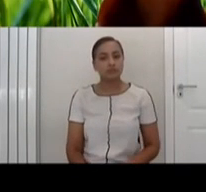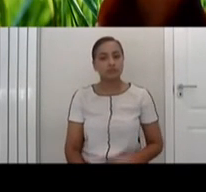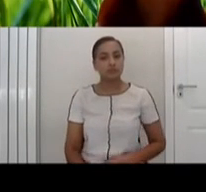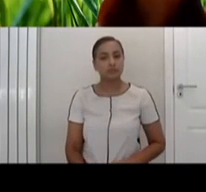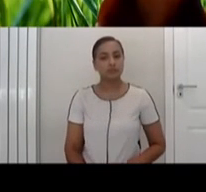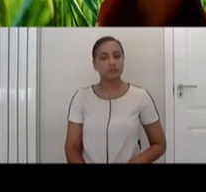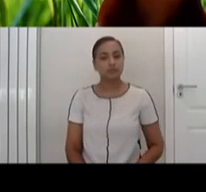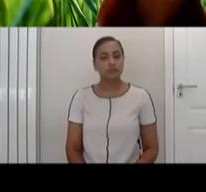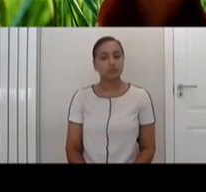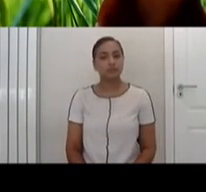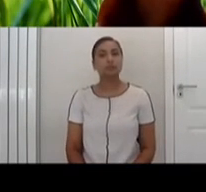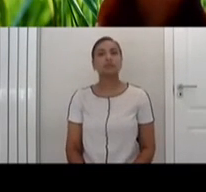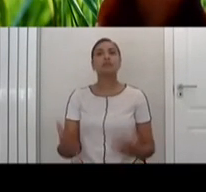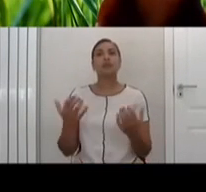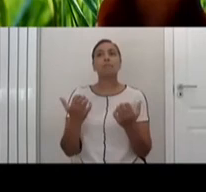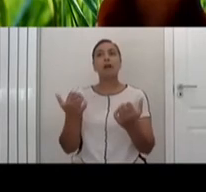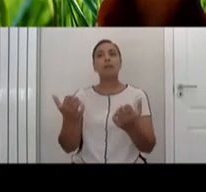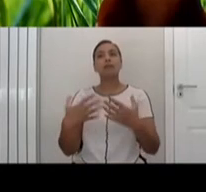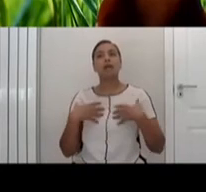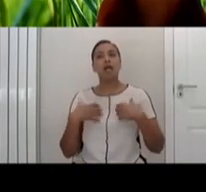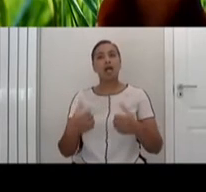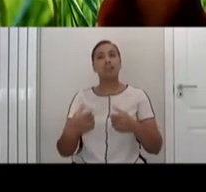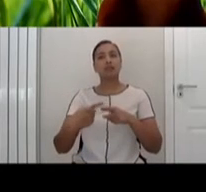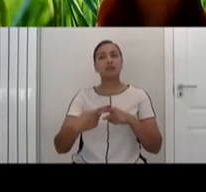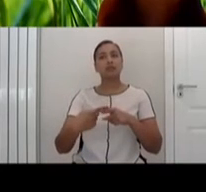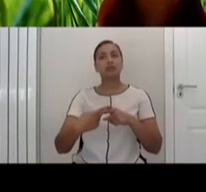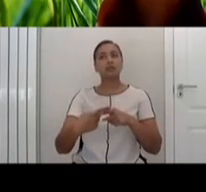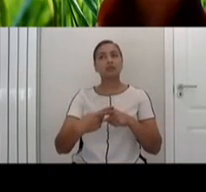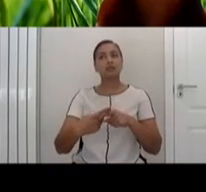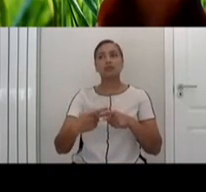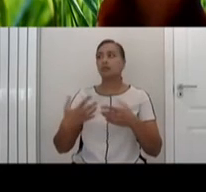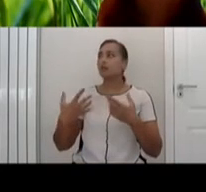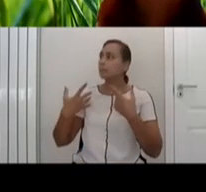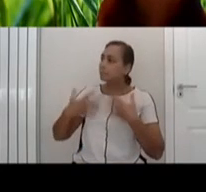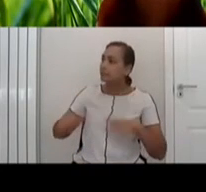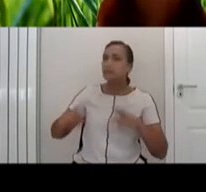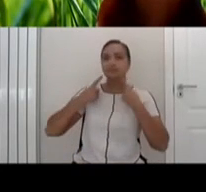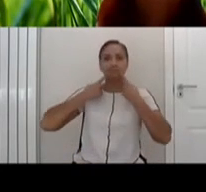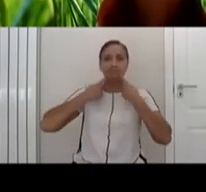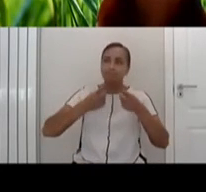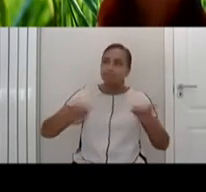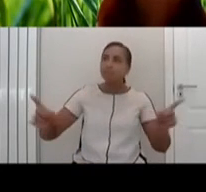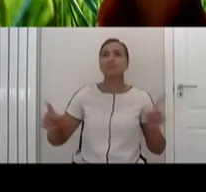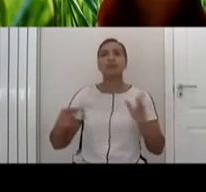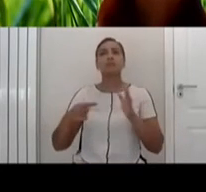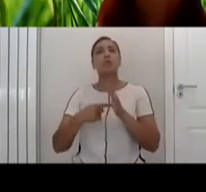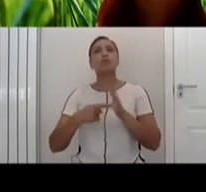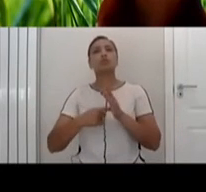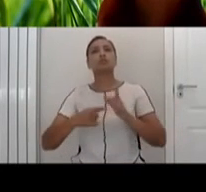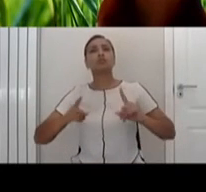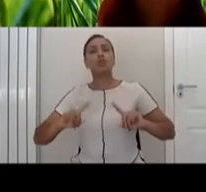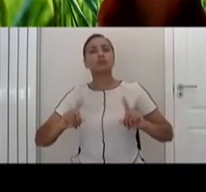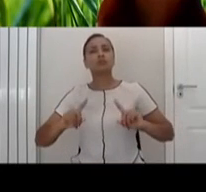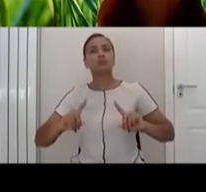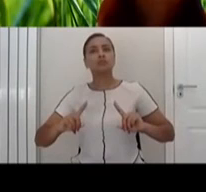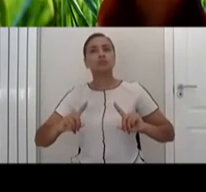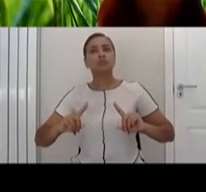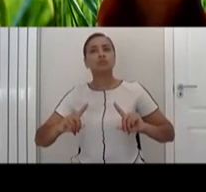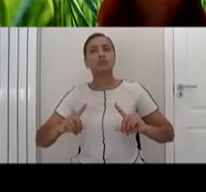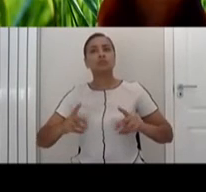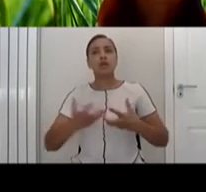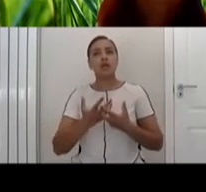And Public Health England is really stressing that, you know, in terms of, you know, looking at how